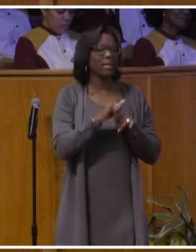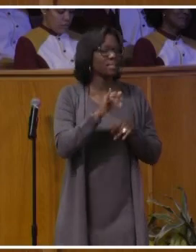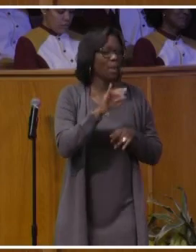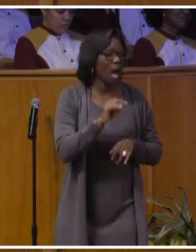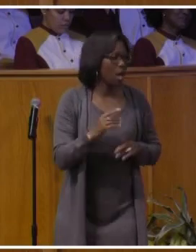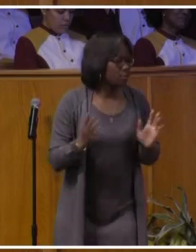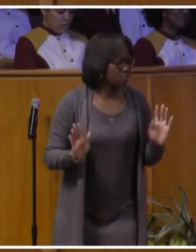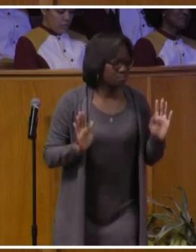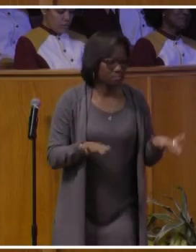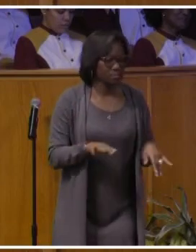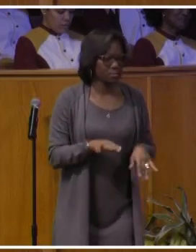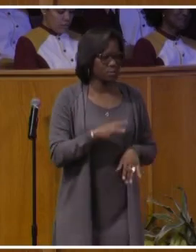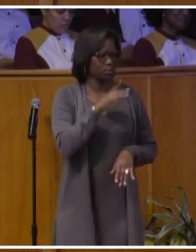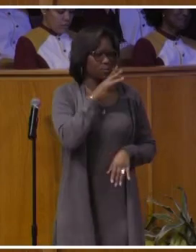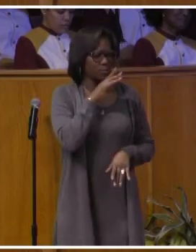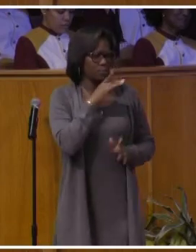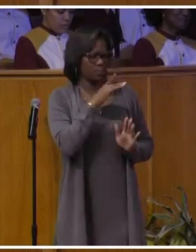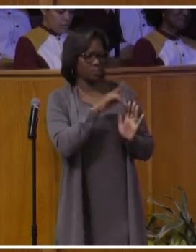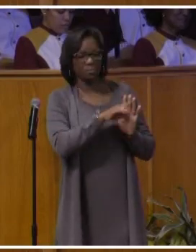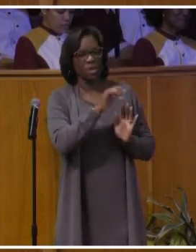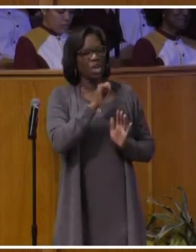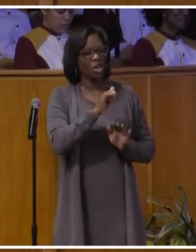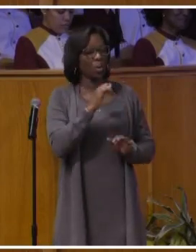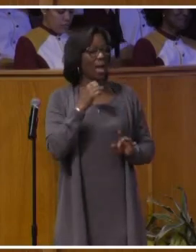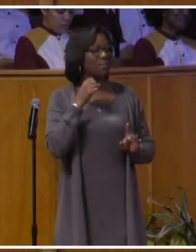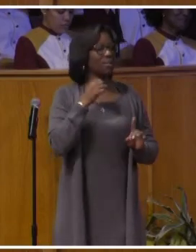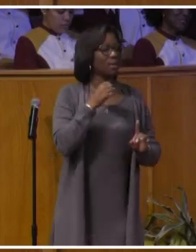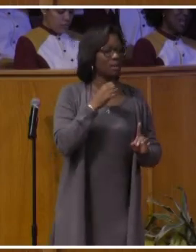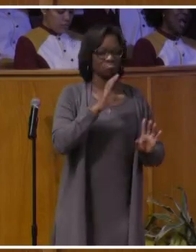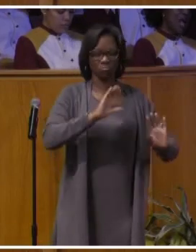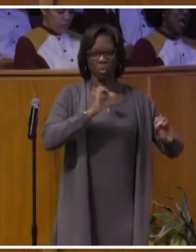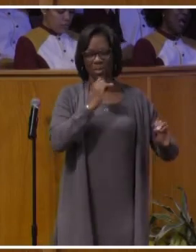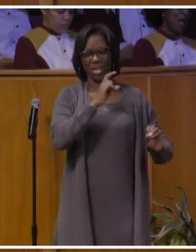out. You don't have to lay hands on nobody.